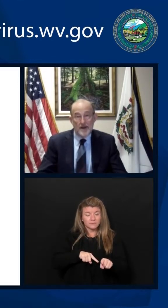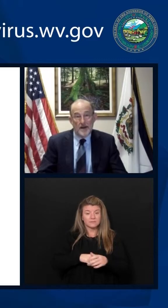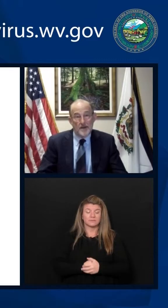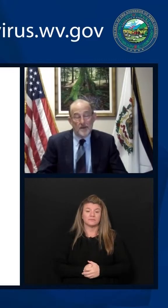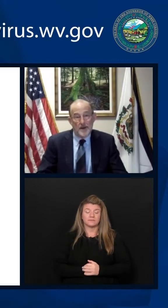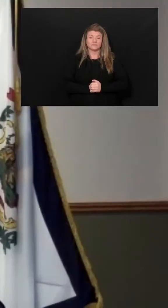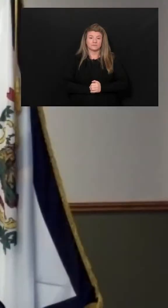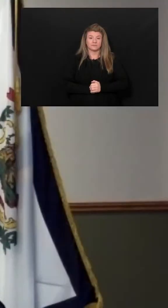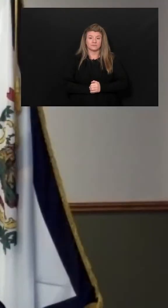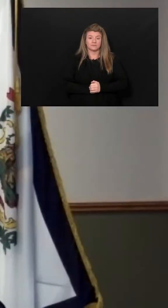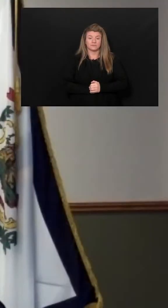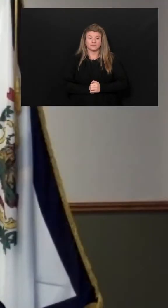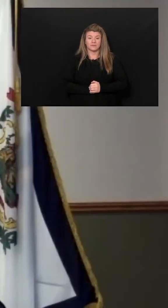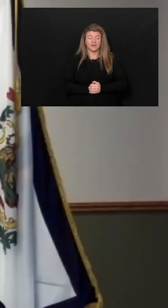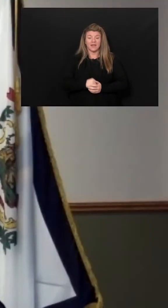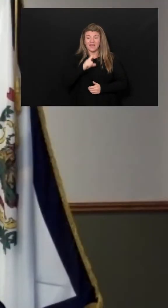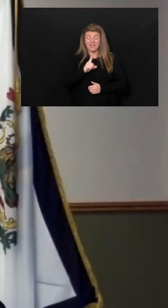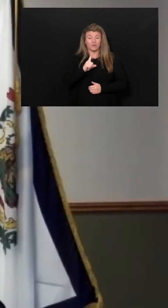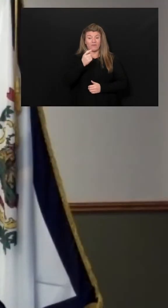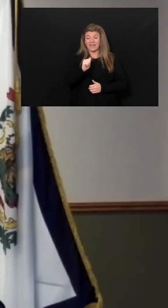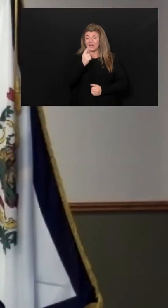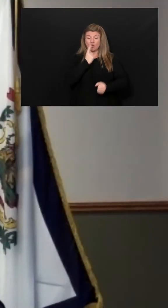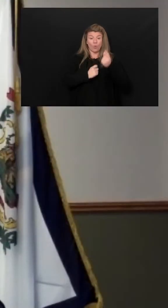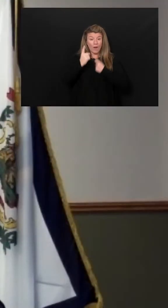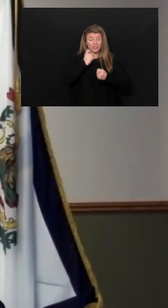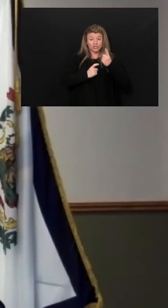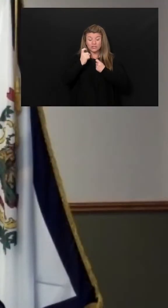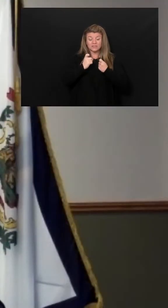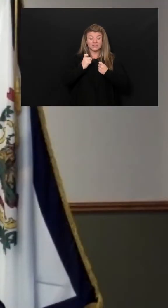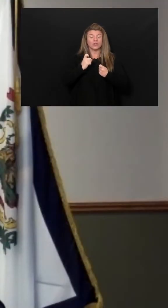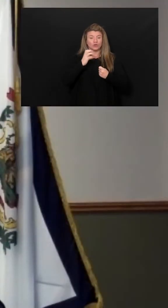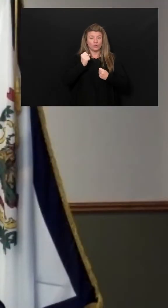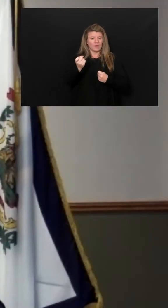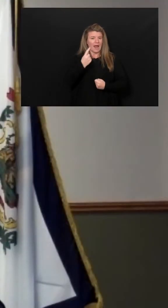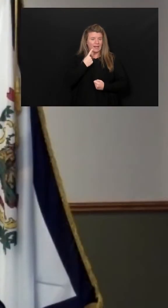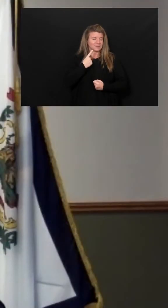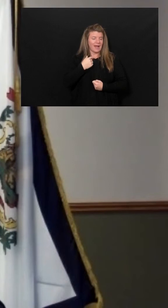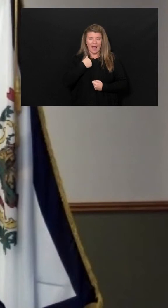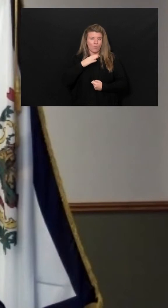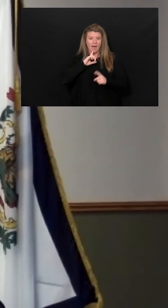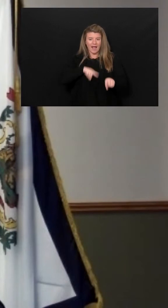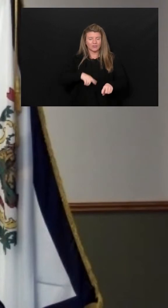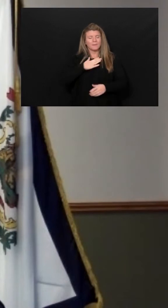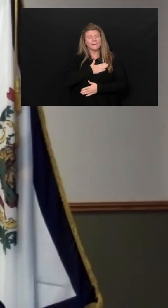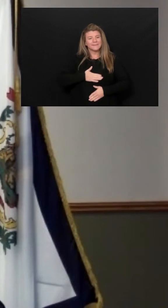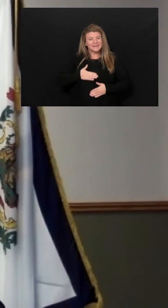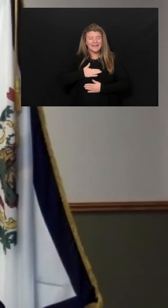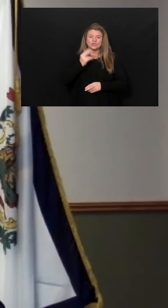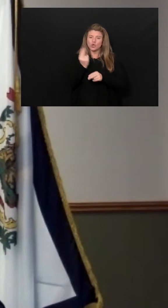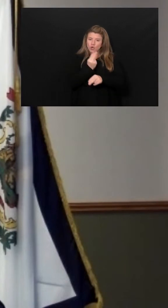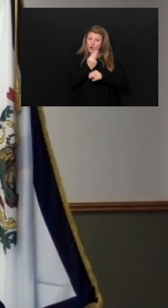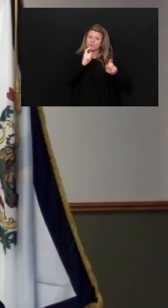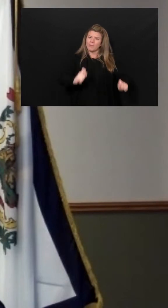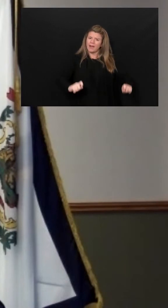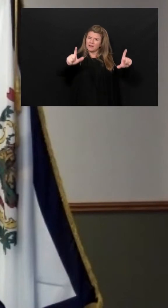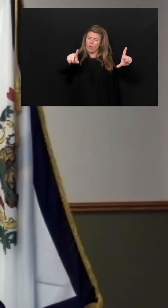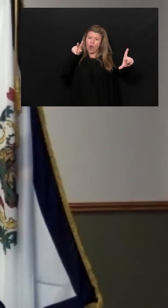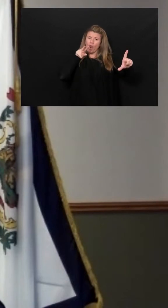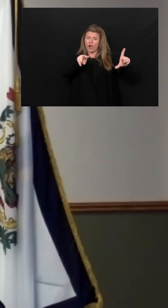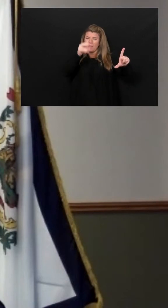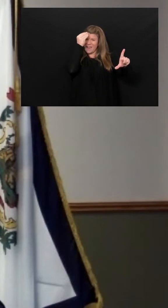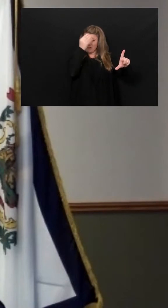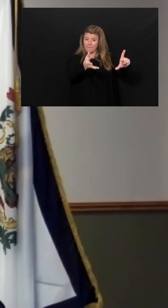that, again, if there are any questions, we're happy to take those up later, but I thank you all. Please look at the dashboard and the data there. As